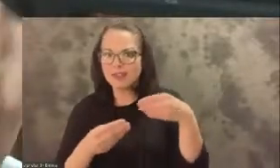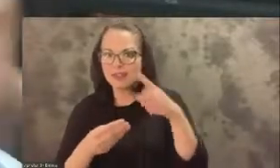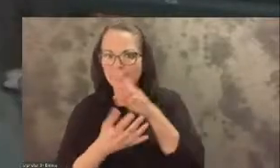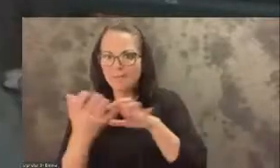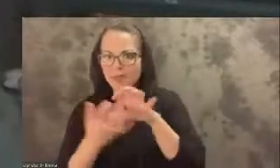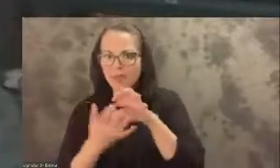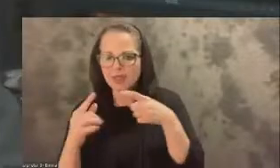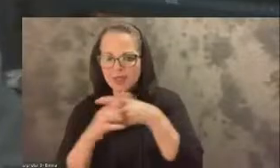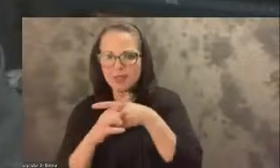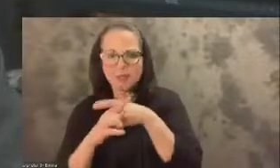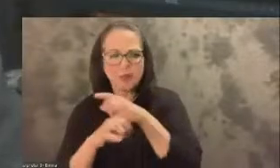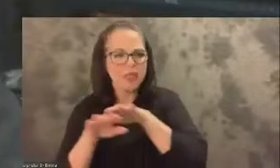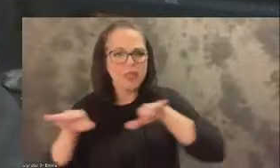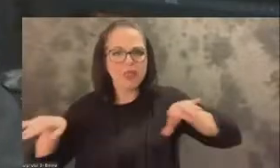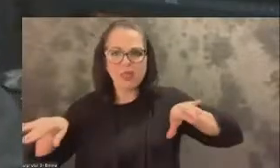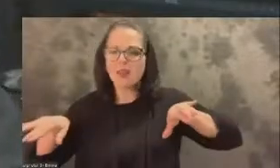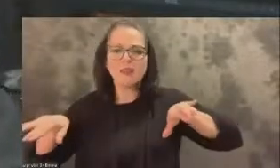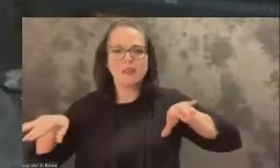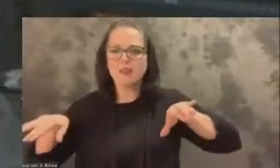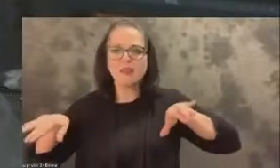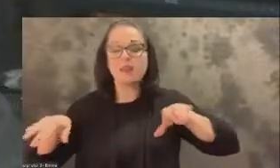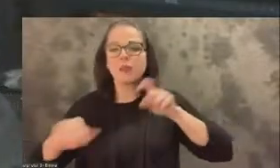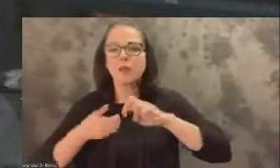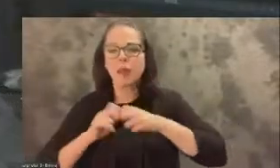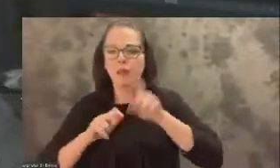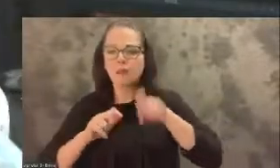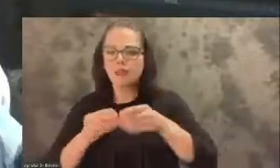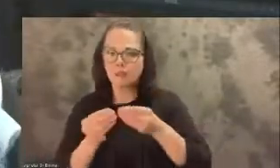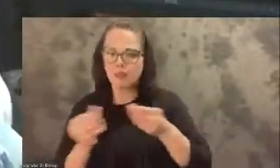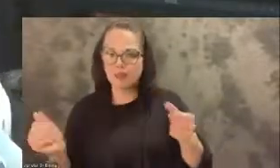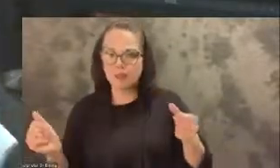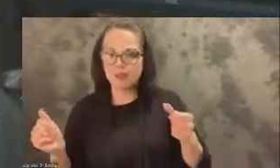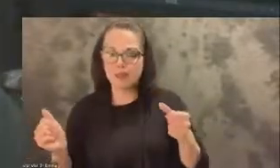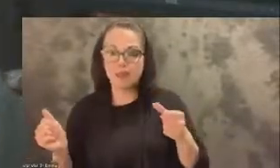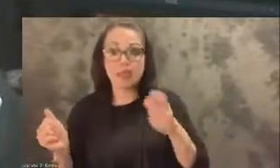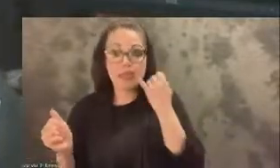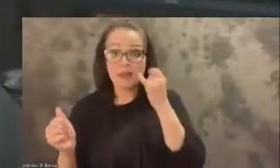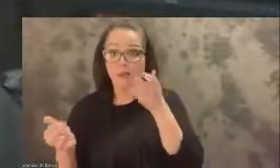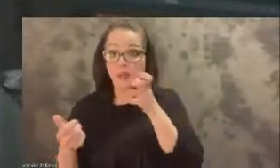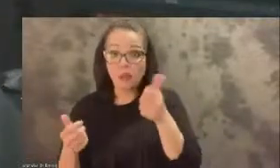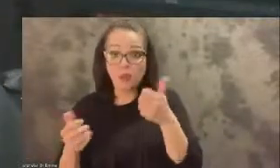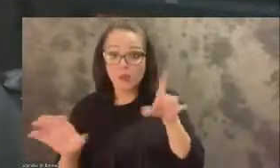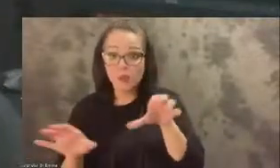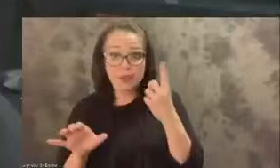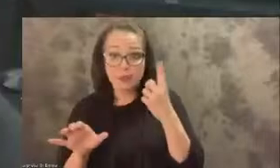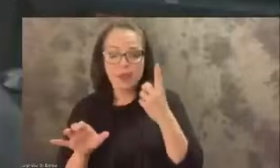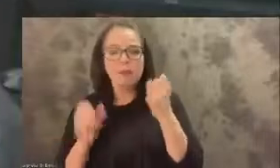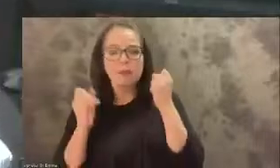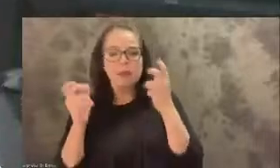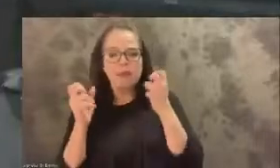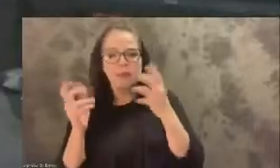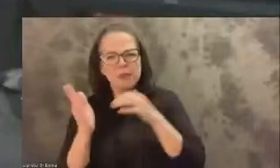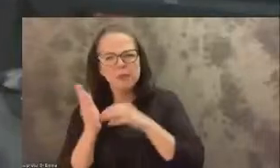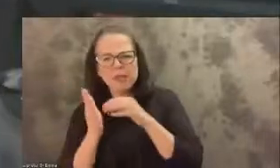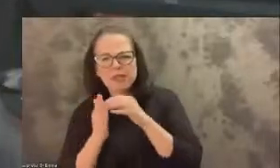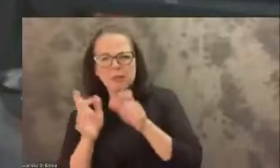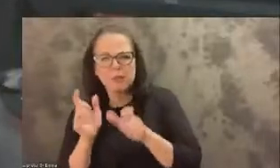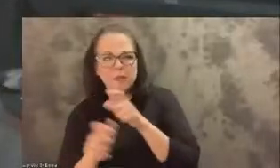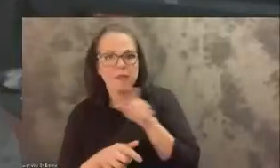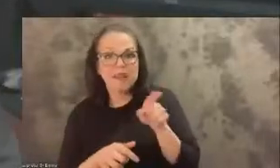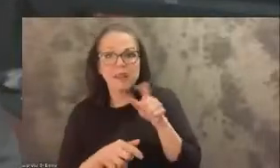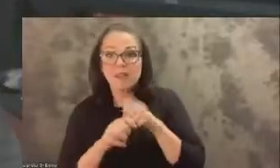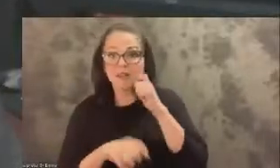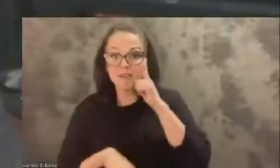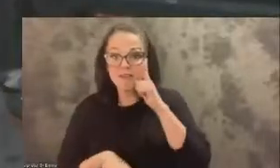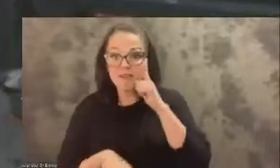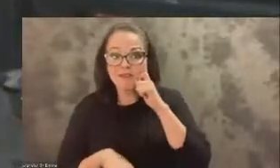problem that has to be ended. And if we don't do something about it, millions of people with long COVID, because of the color of their skin, will not get the